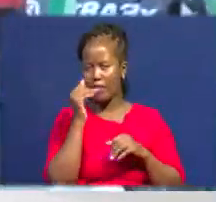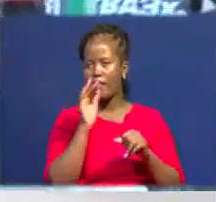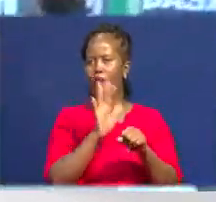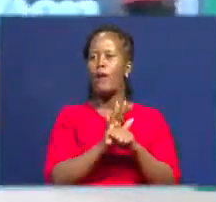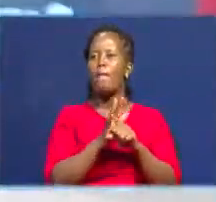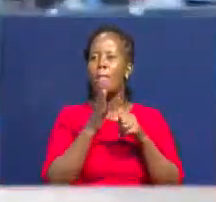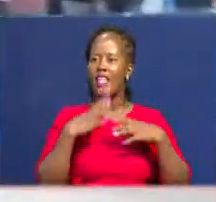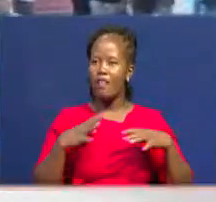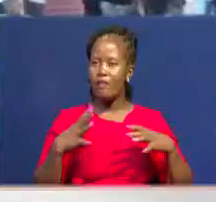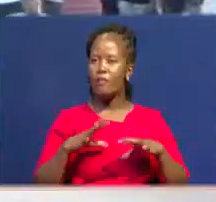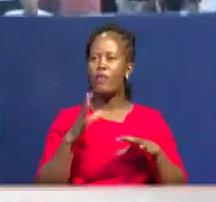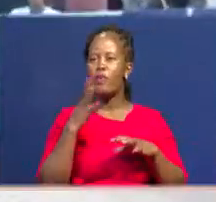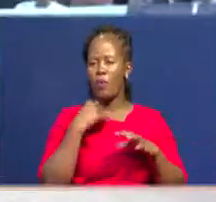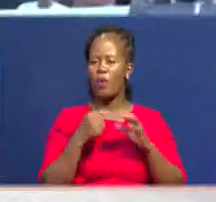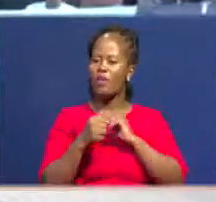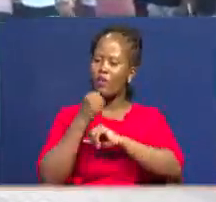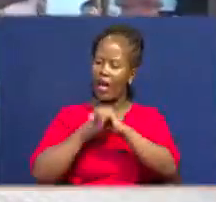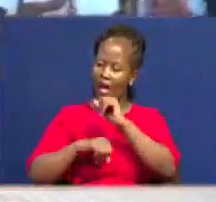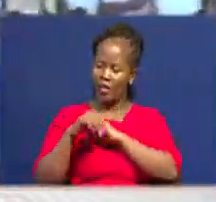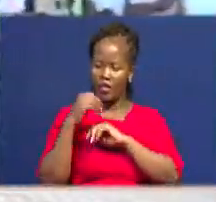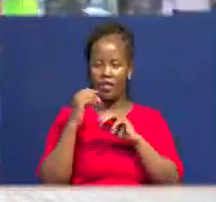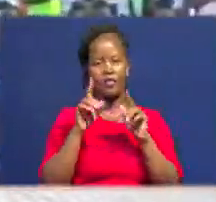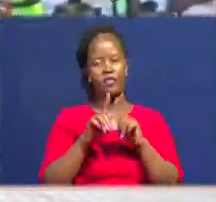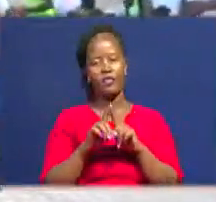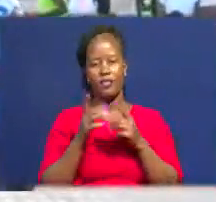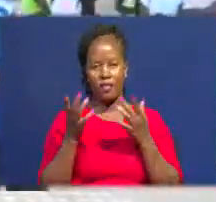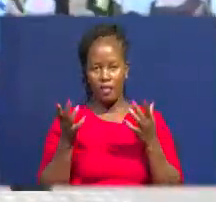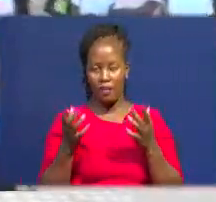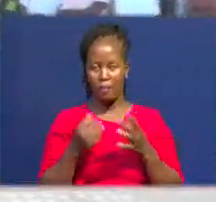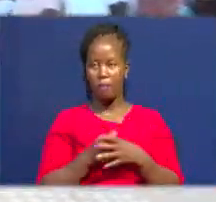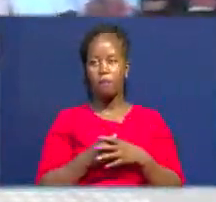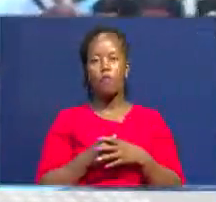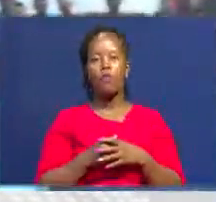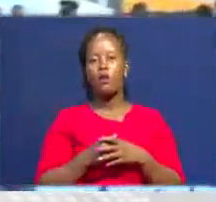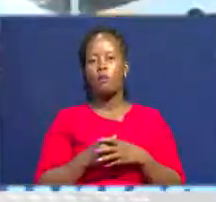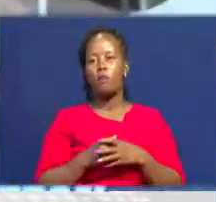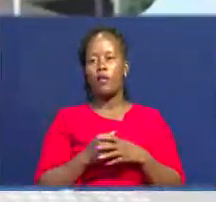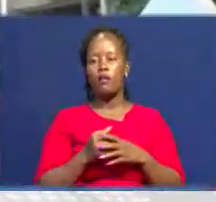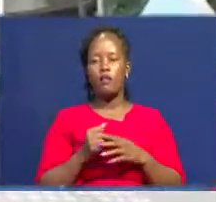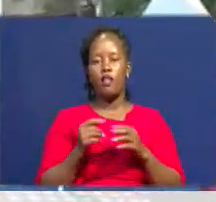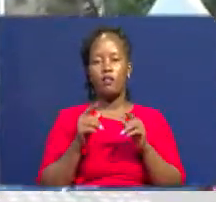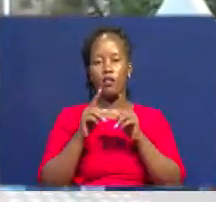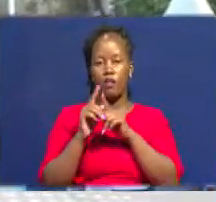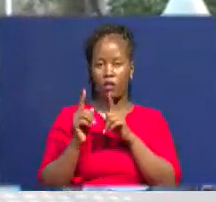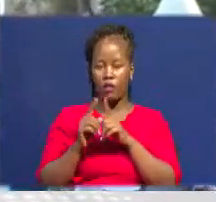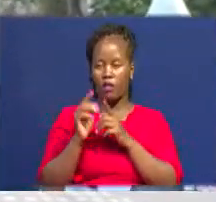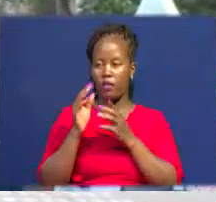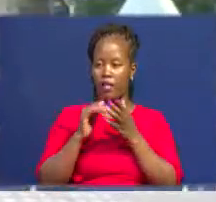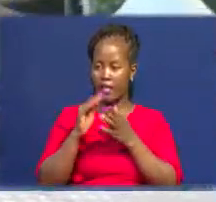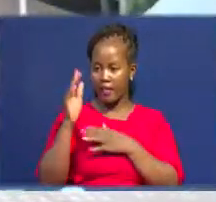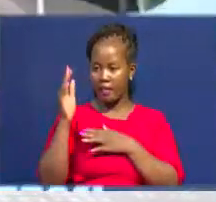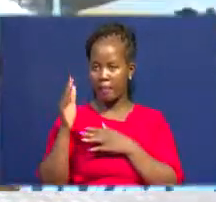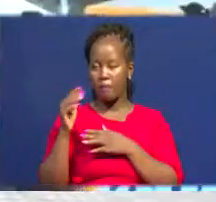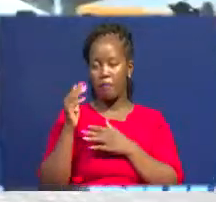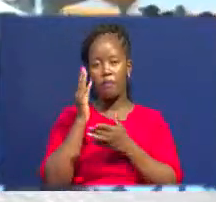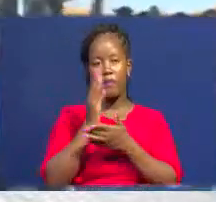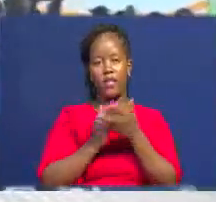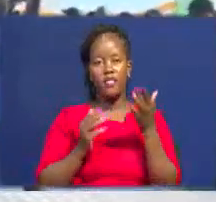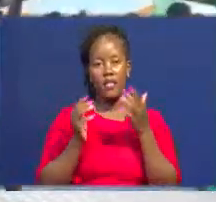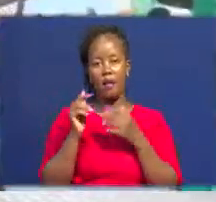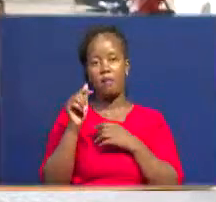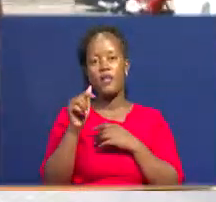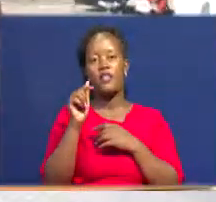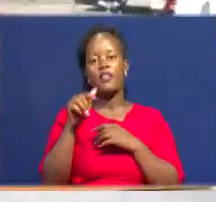there would really like to do this. It's good you brought it up, and I think this is an opportunity for